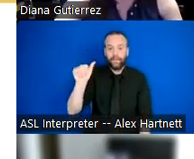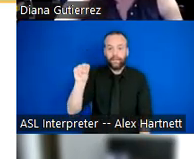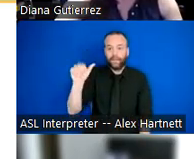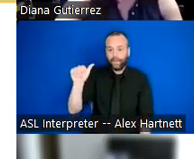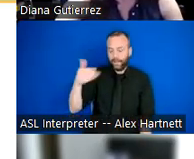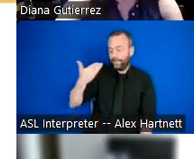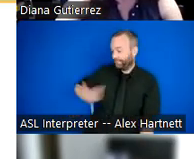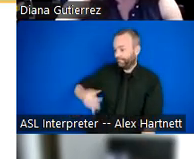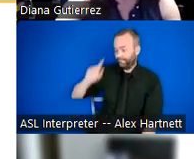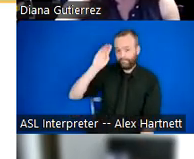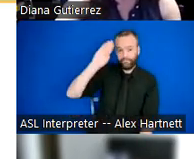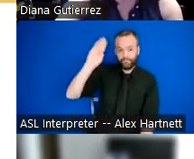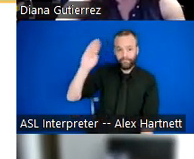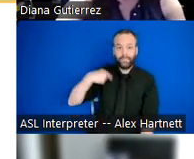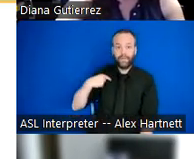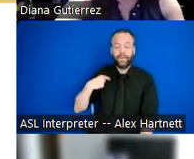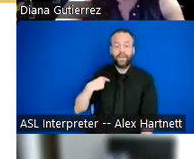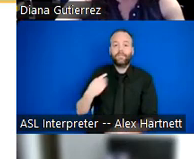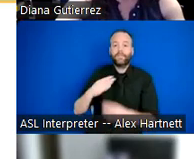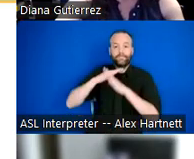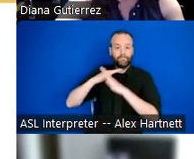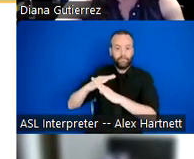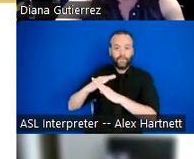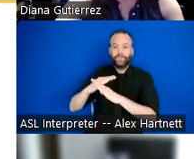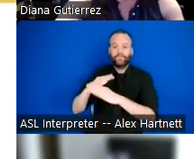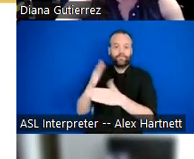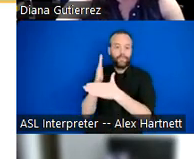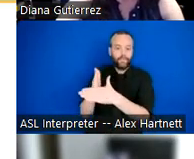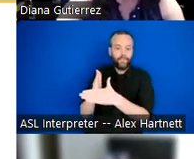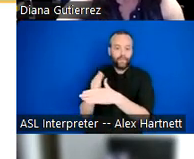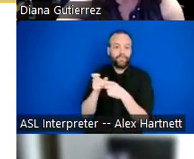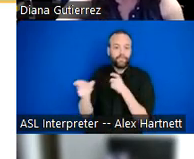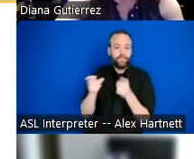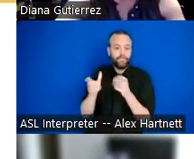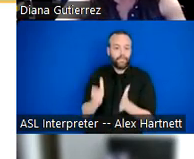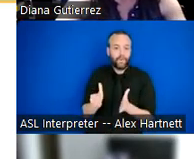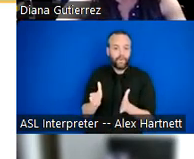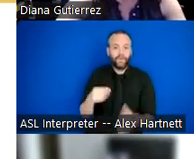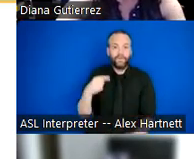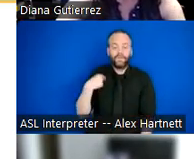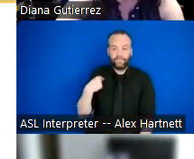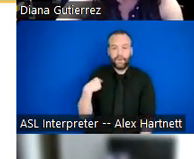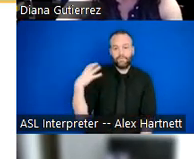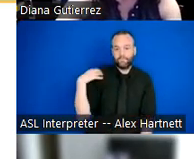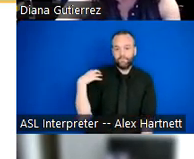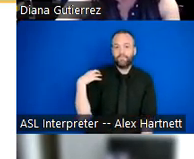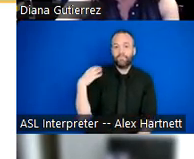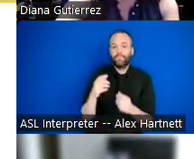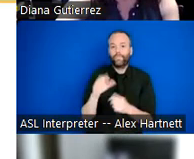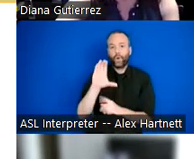Intervention Manager here at RUHS Behavioral Health and also serve as a co-chair for your Suicide Prevention